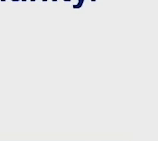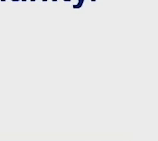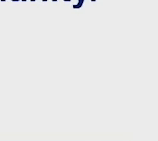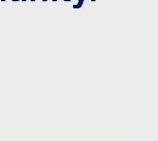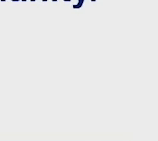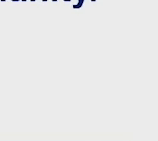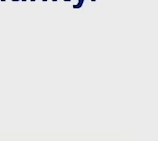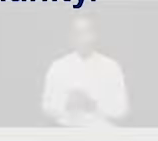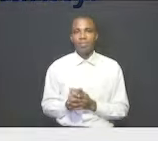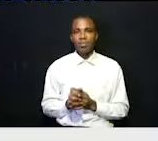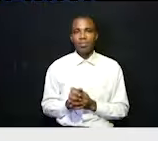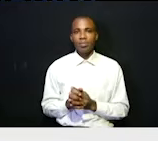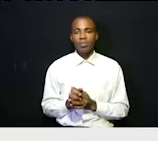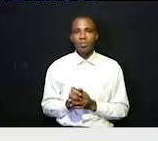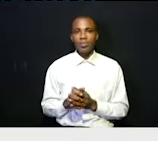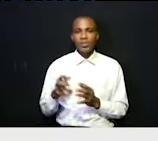I